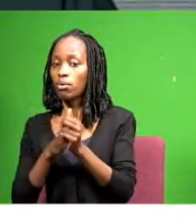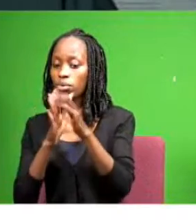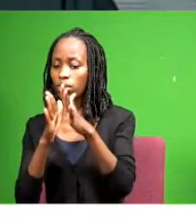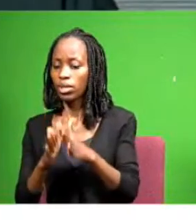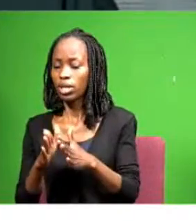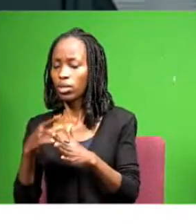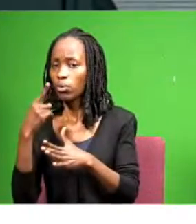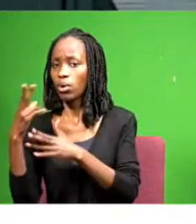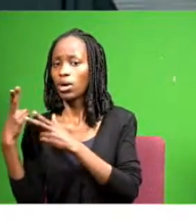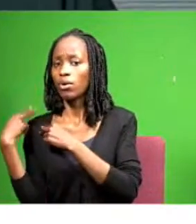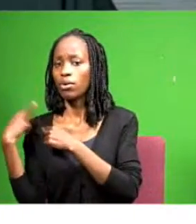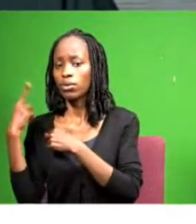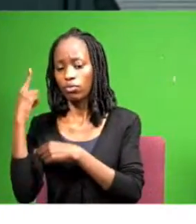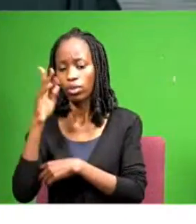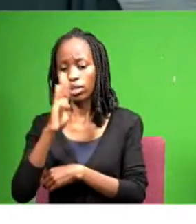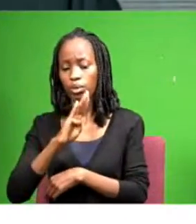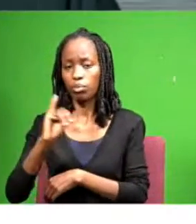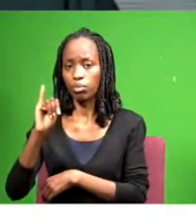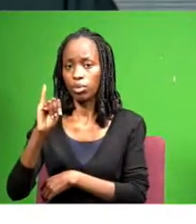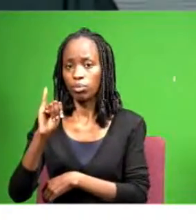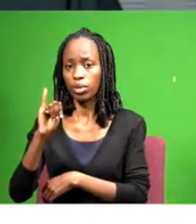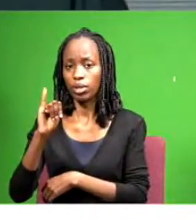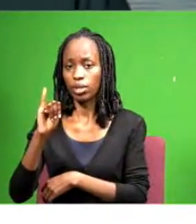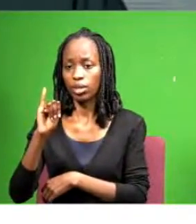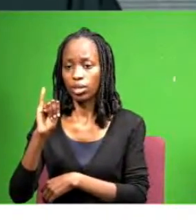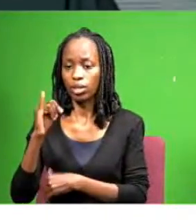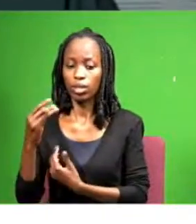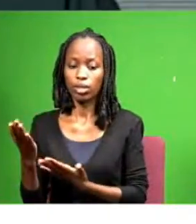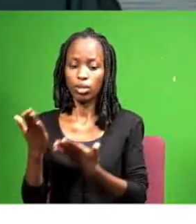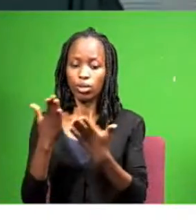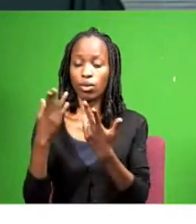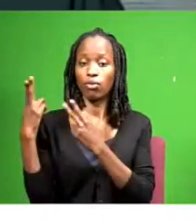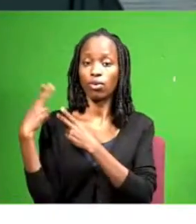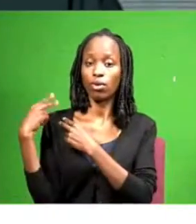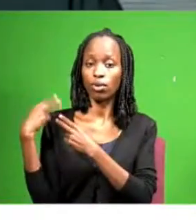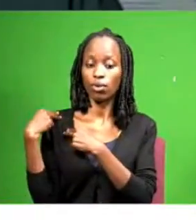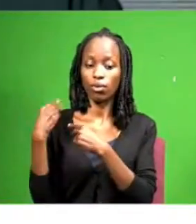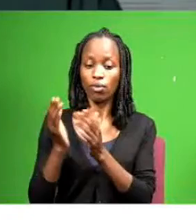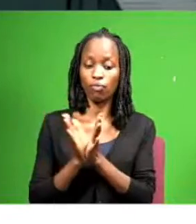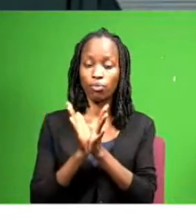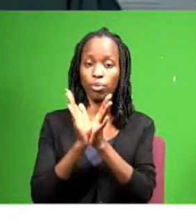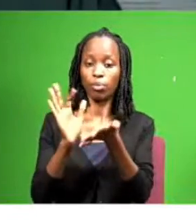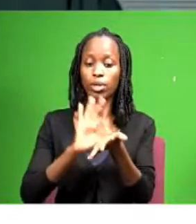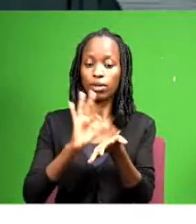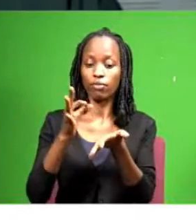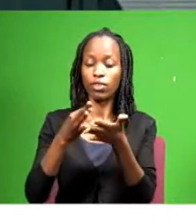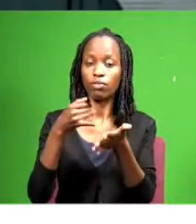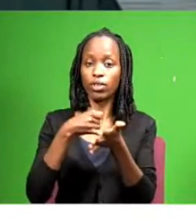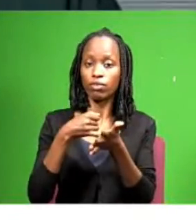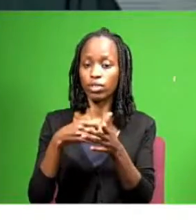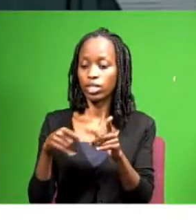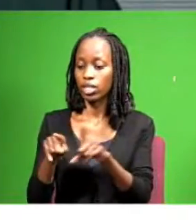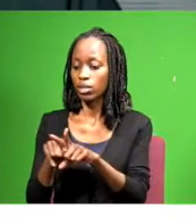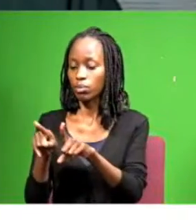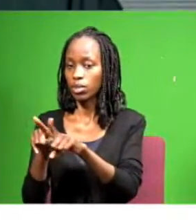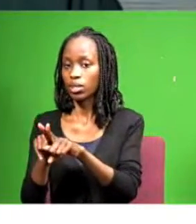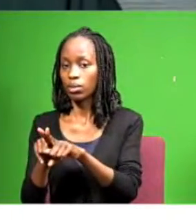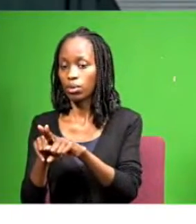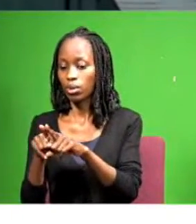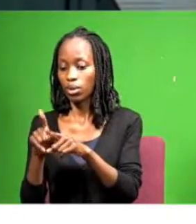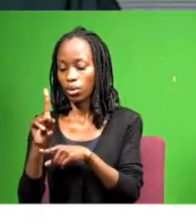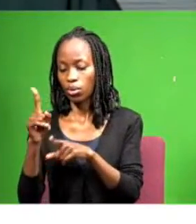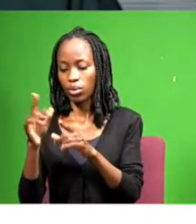the PPI initiative to give an account of public funds involved. And then in a sentence or